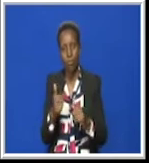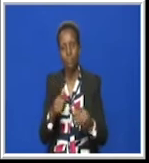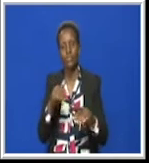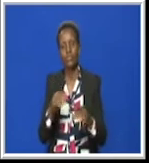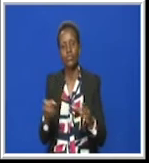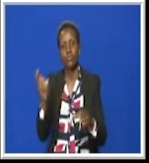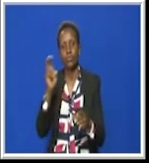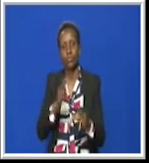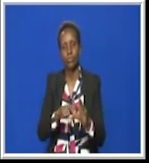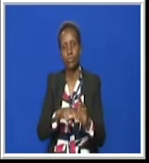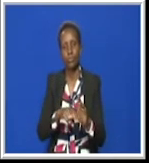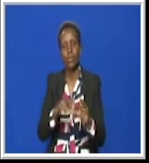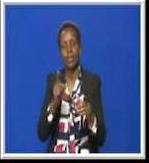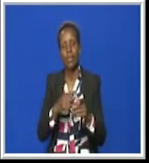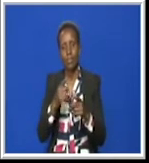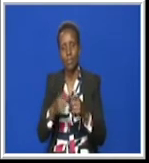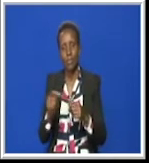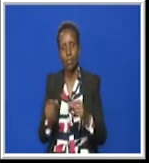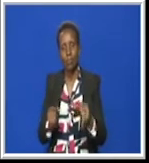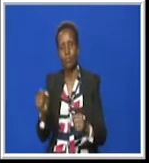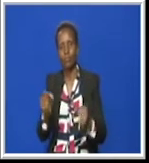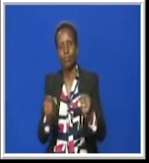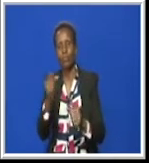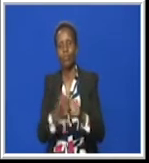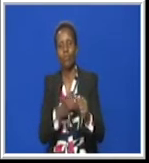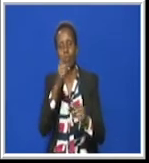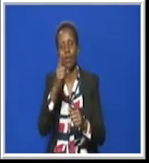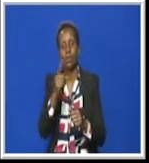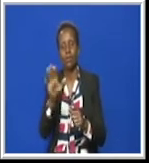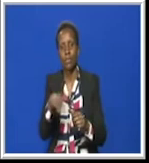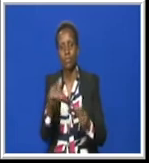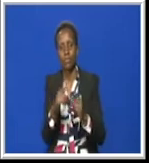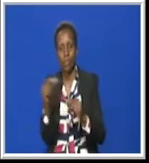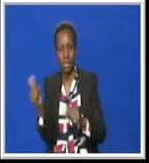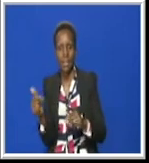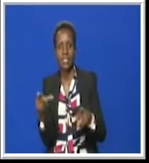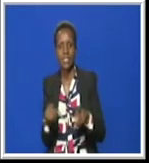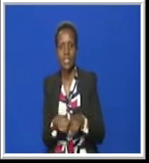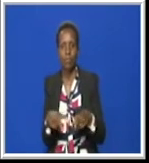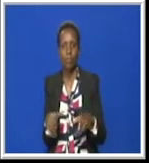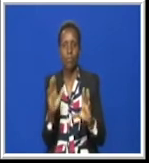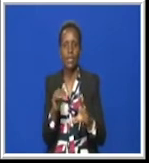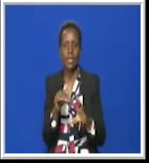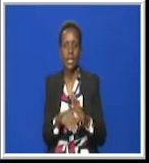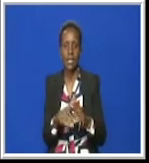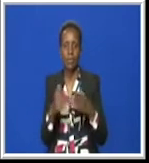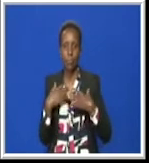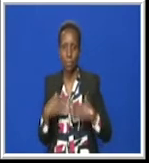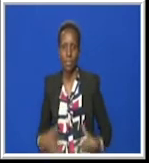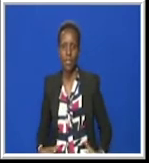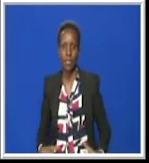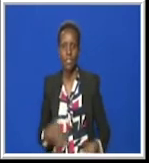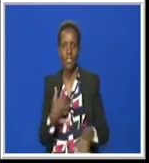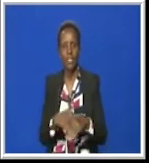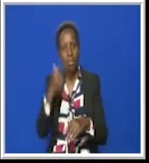or transport us from one place to another, so are the carriers that are used during active